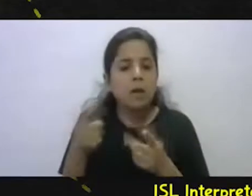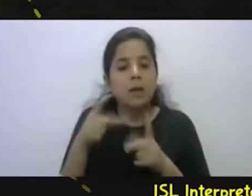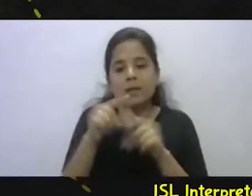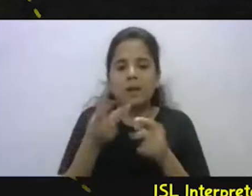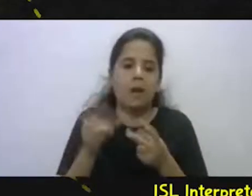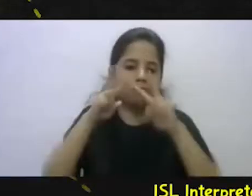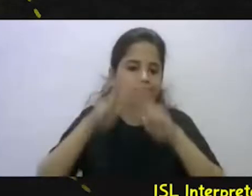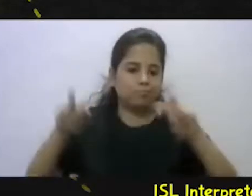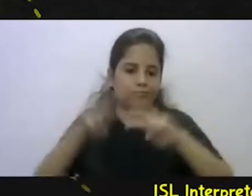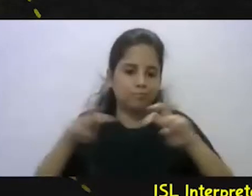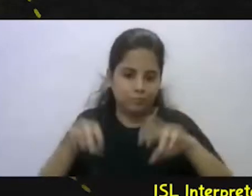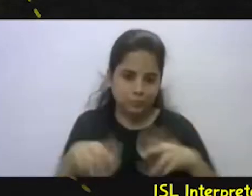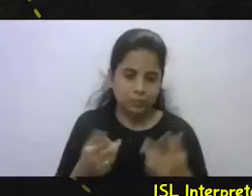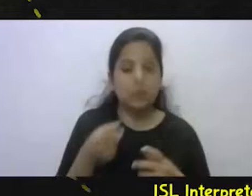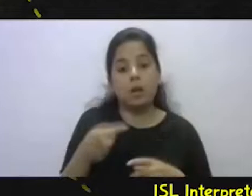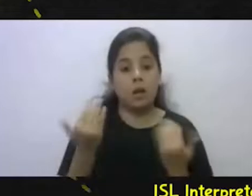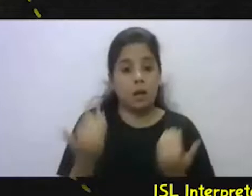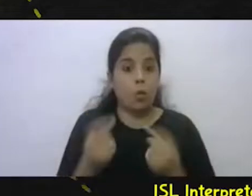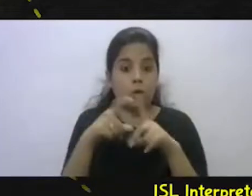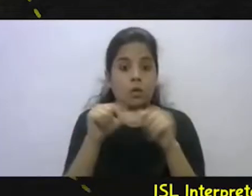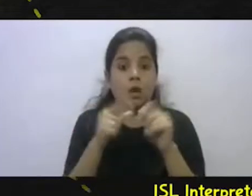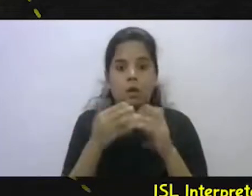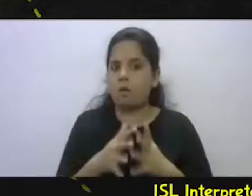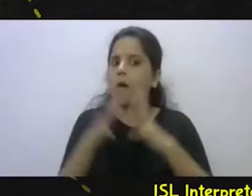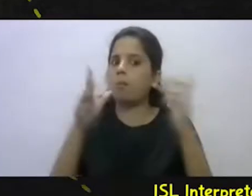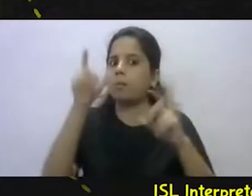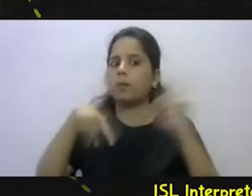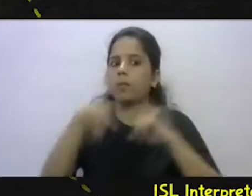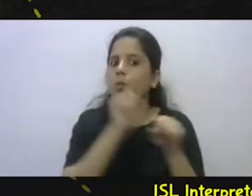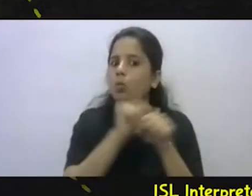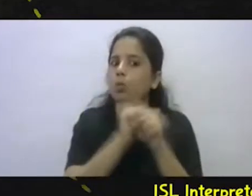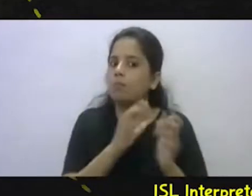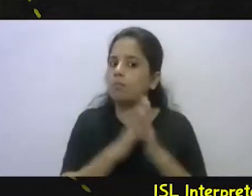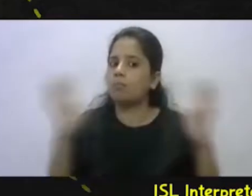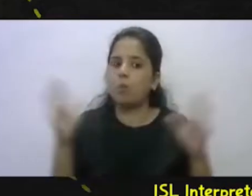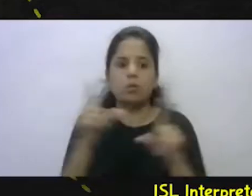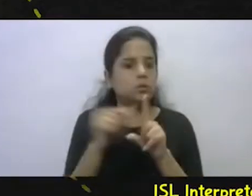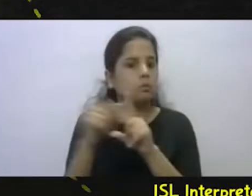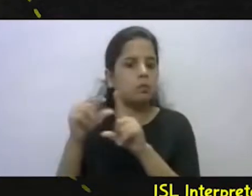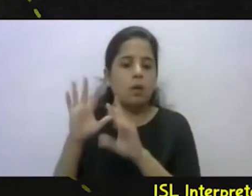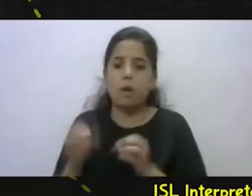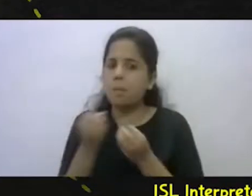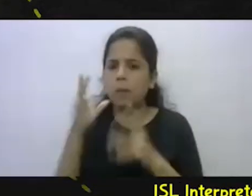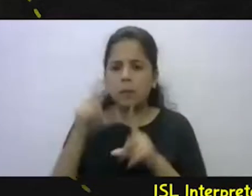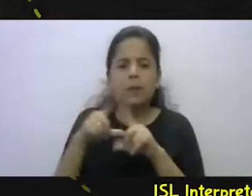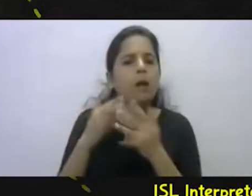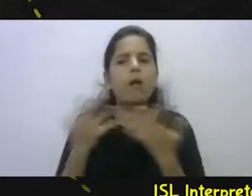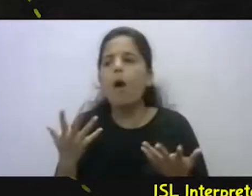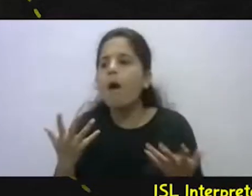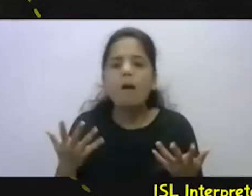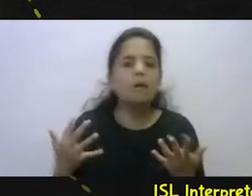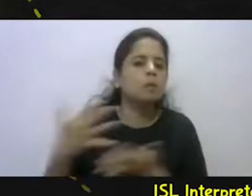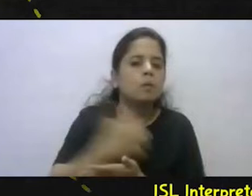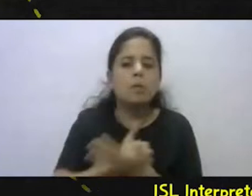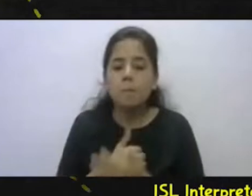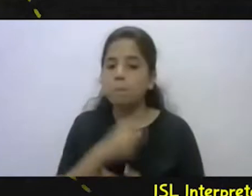is a becoming a big industry, and everybody is trying to find data. But coming